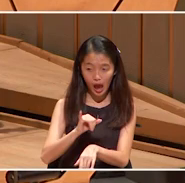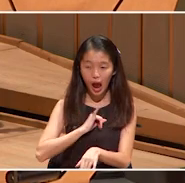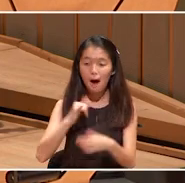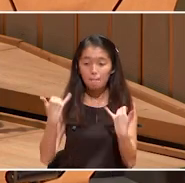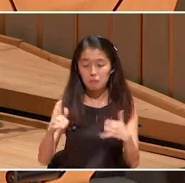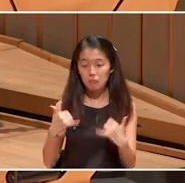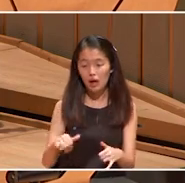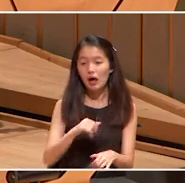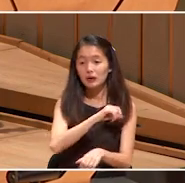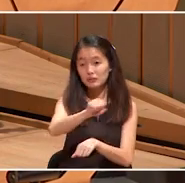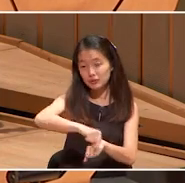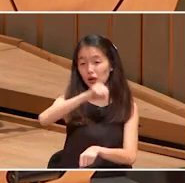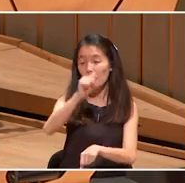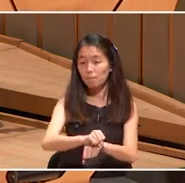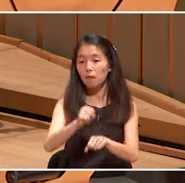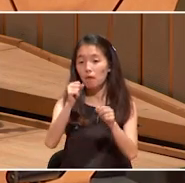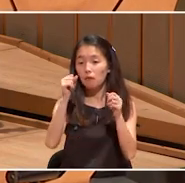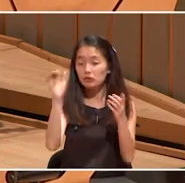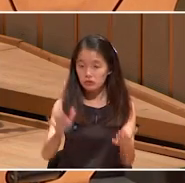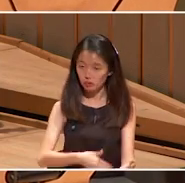Singaporean encore.